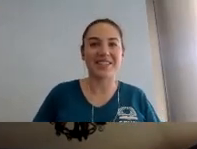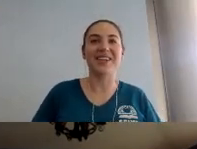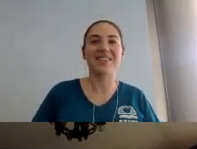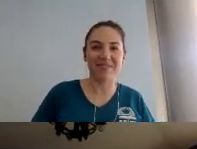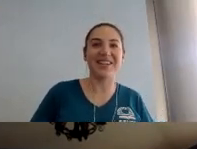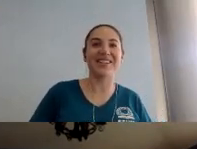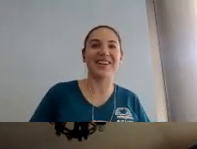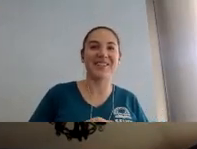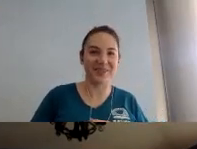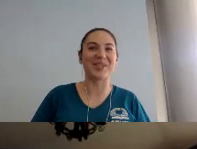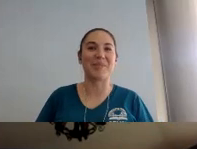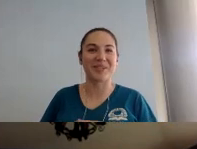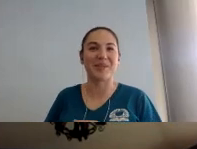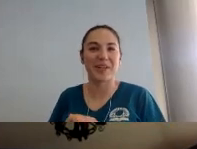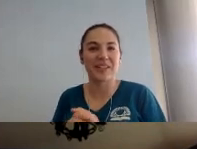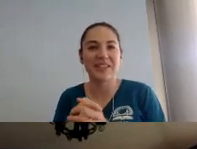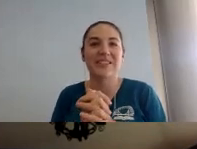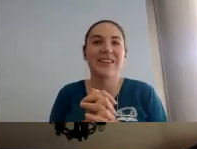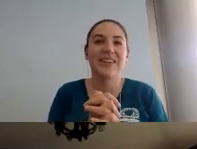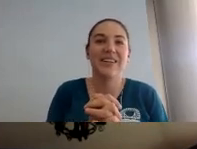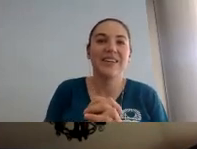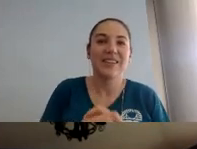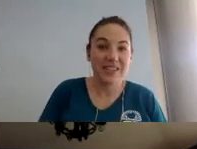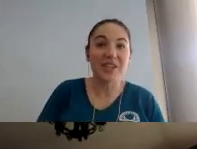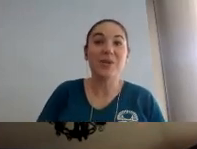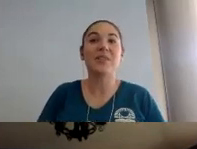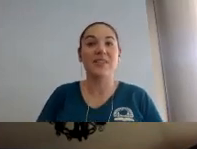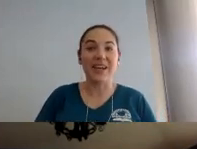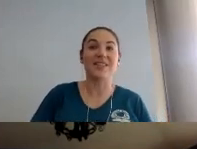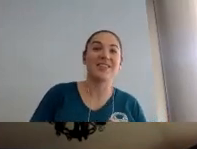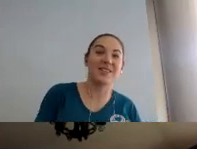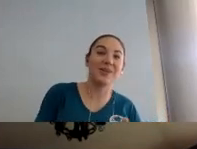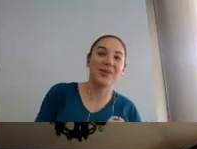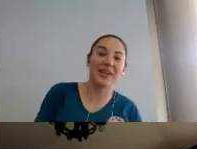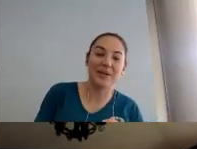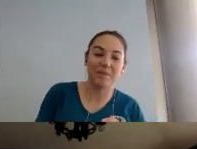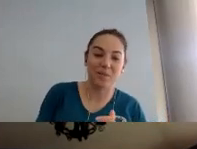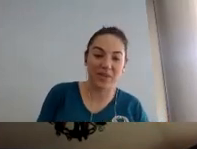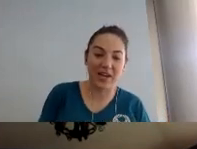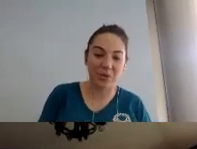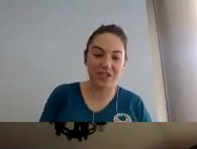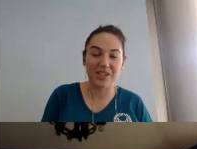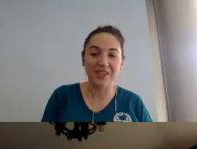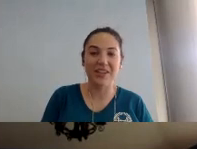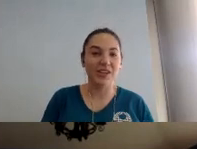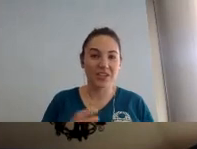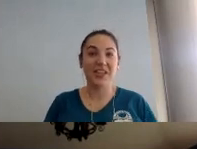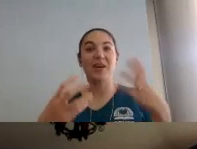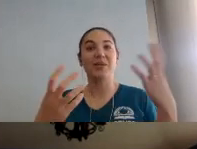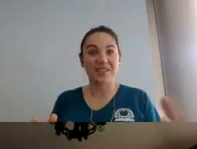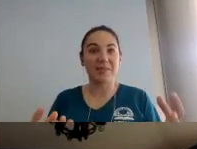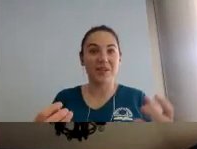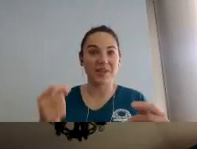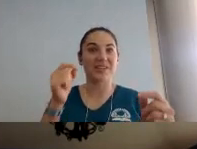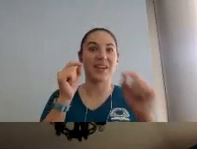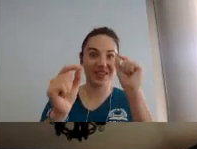Collaborate, discuss, divide and conquer, or share personal experiences. Study groups, yes. So with that question, just like